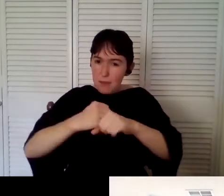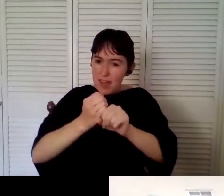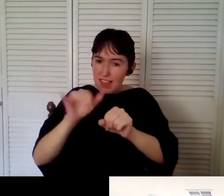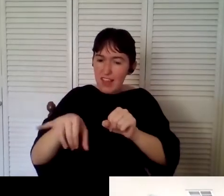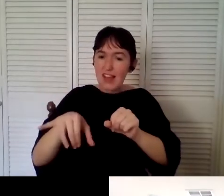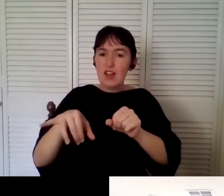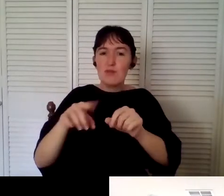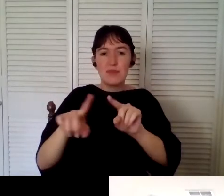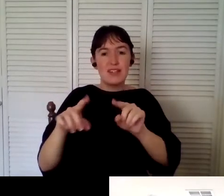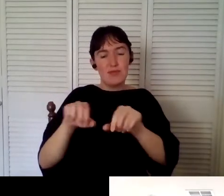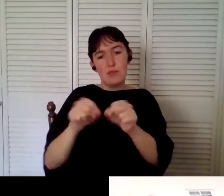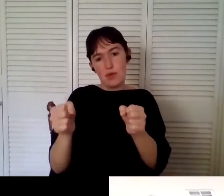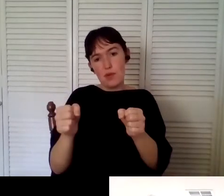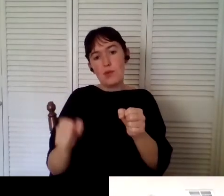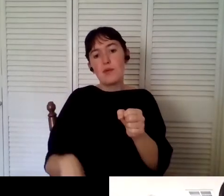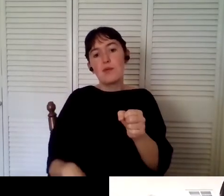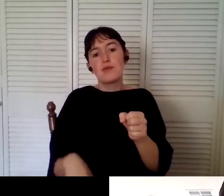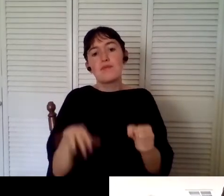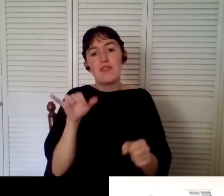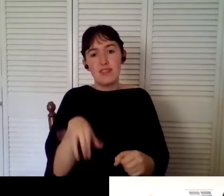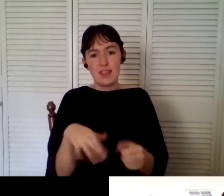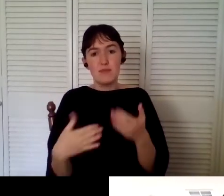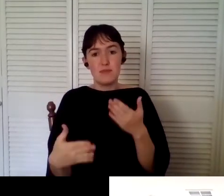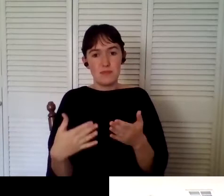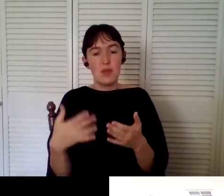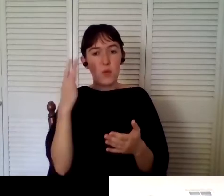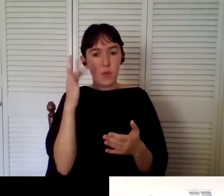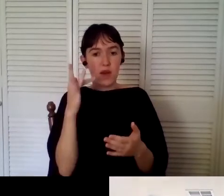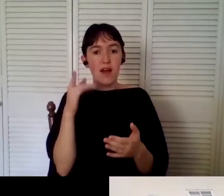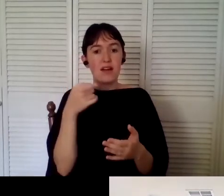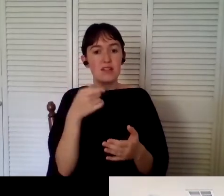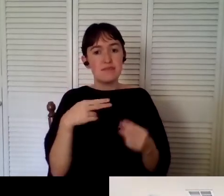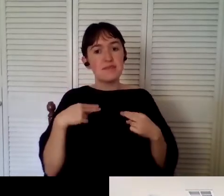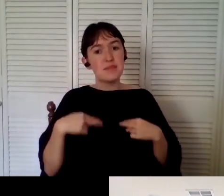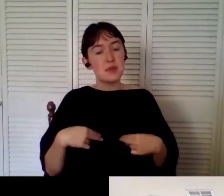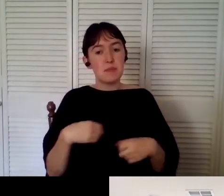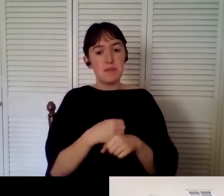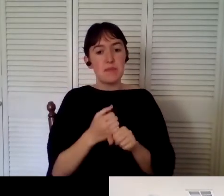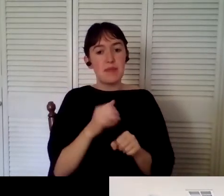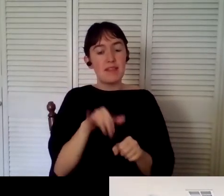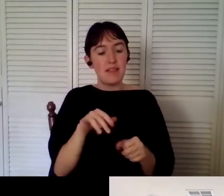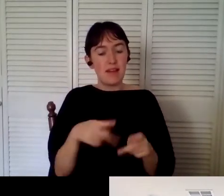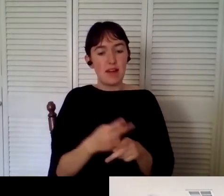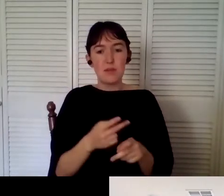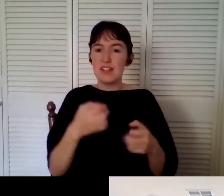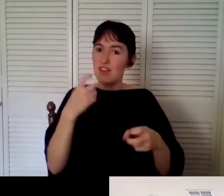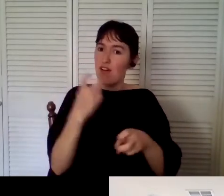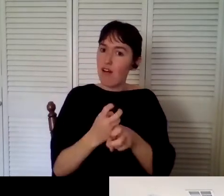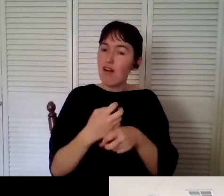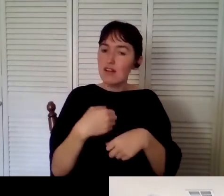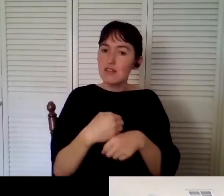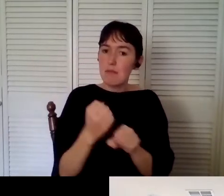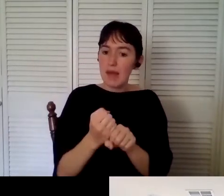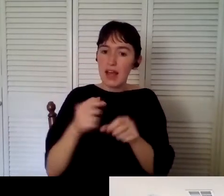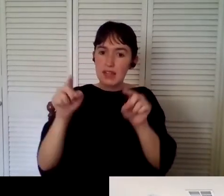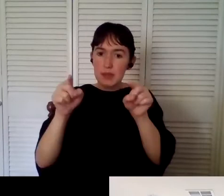they made stemmed arrowheads back then. Right. Like, you attempt notches because notches work, but notches are really hard to do right. And it took many